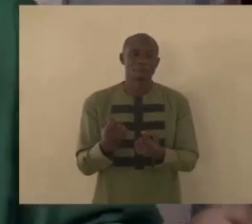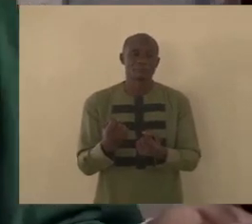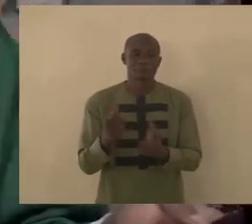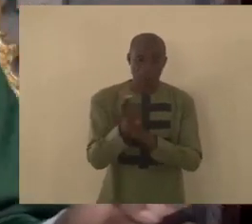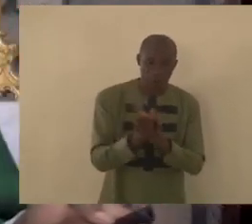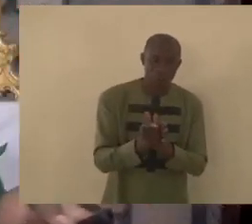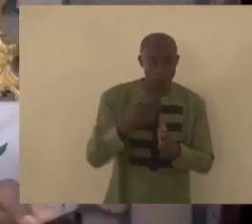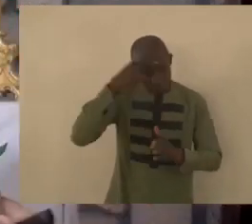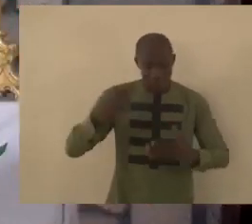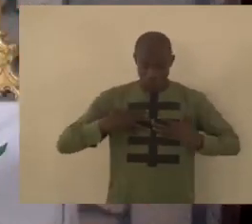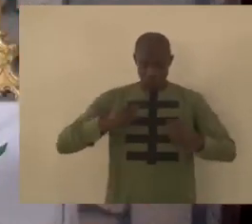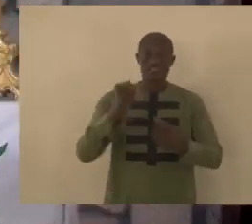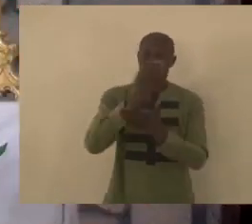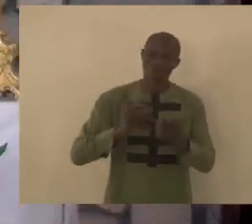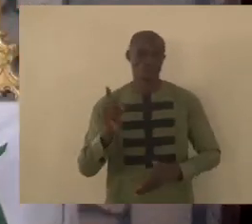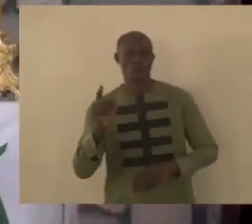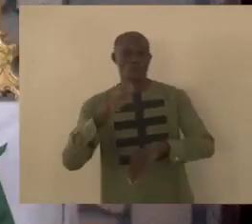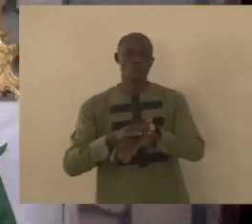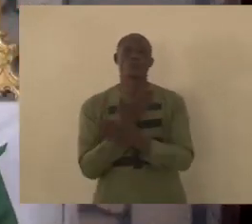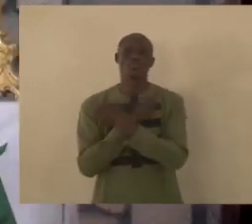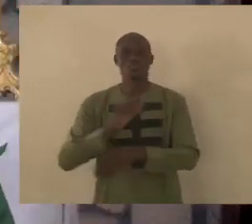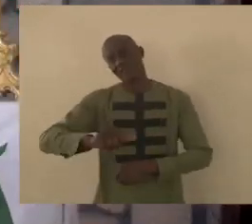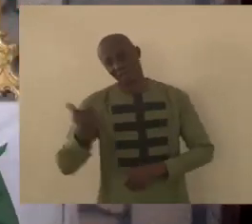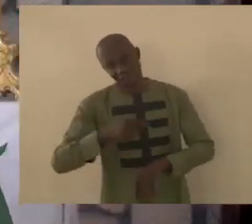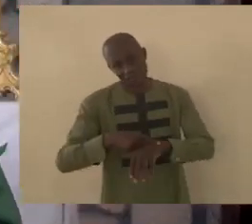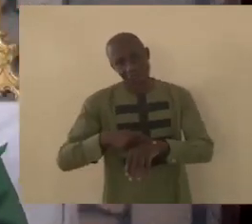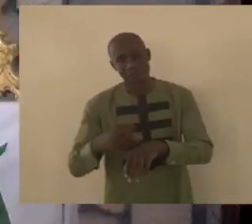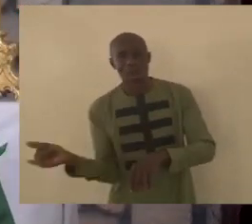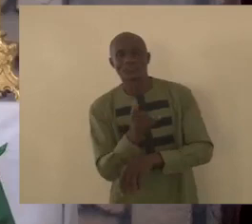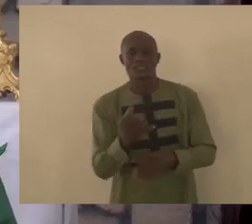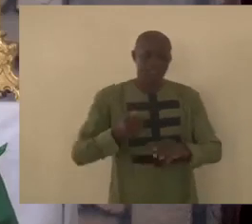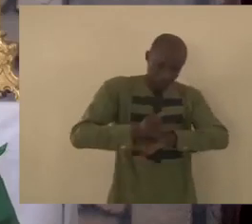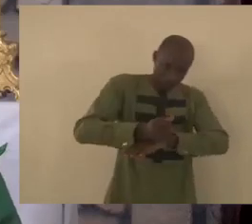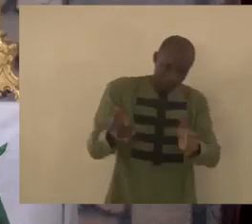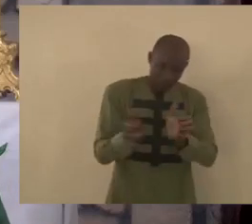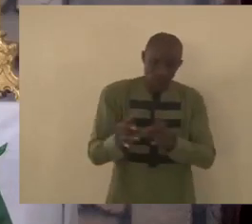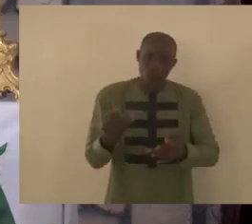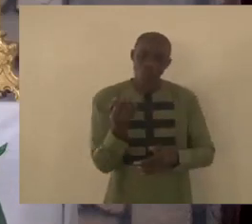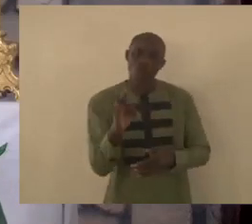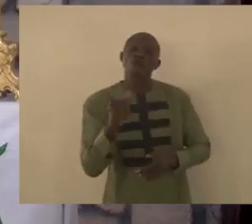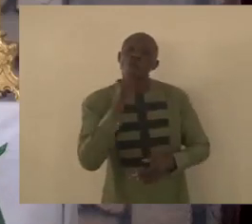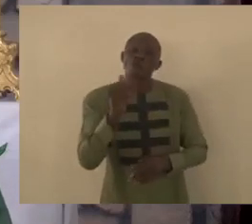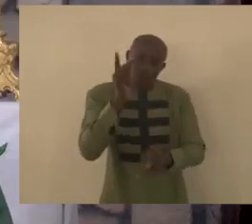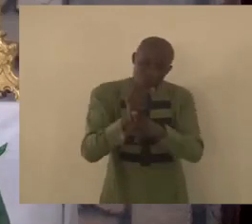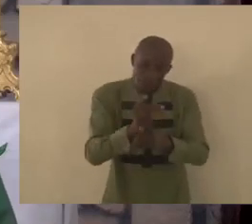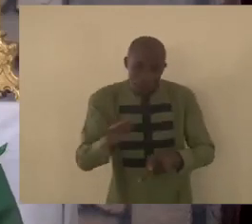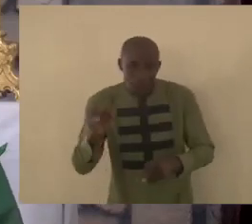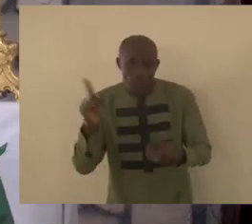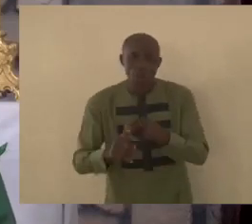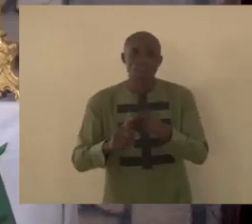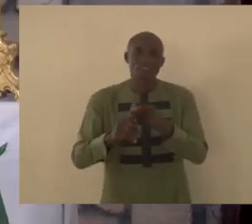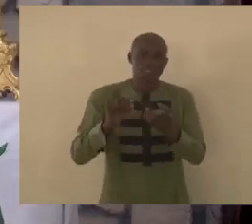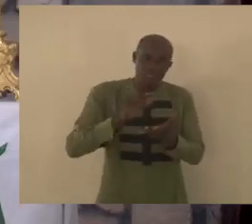someone on the Sabbath. On another occasion, they also accused Jesus of not keeping to the